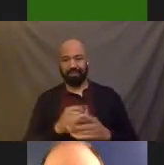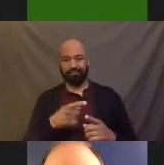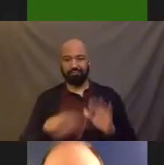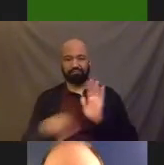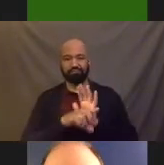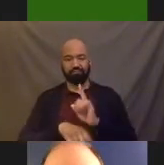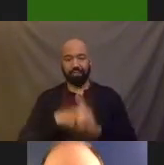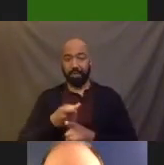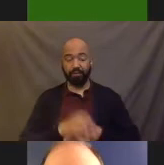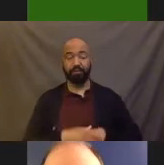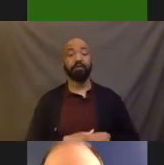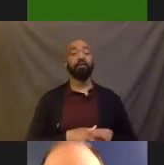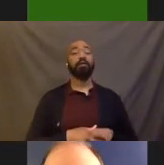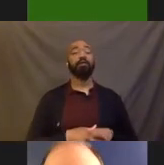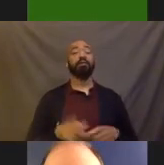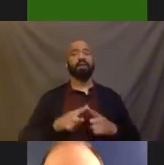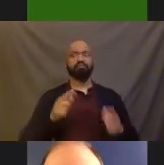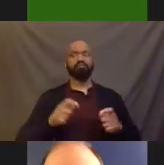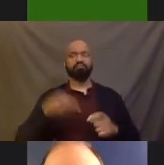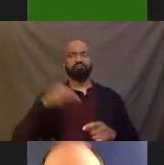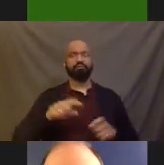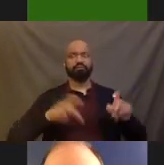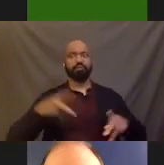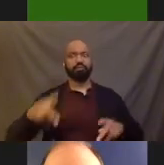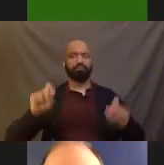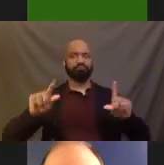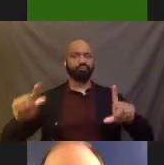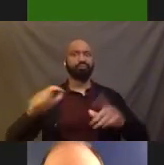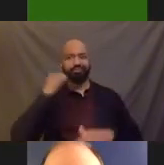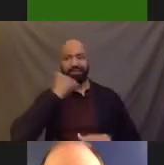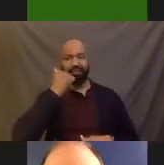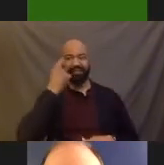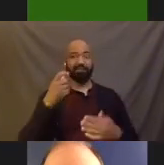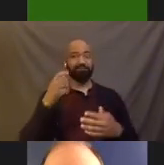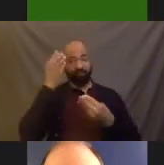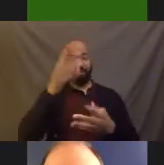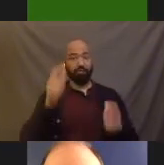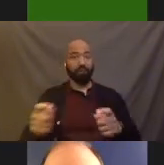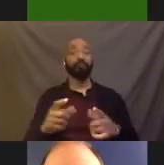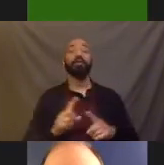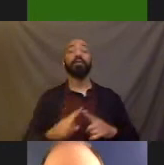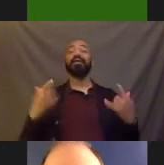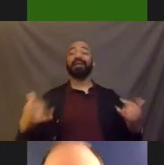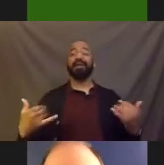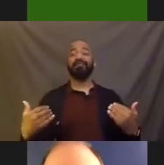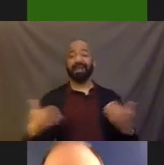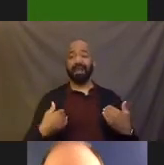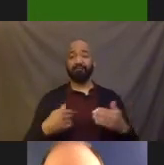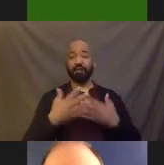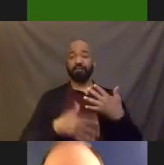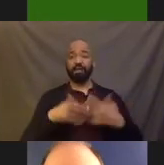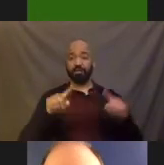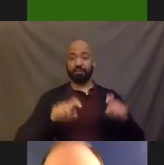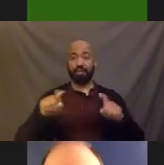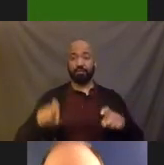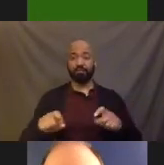it changes every single day, but as early as this morning, I heard that, that there's now a blood test that can be run if someone is concerned